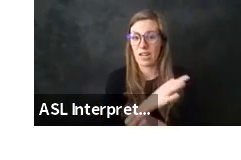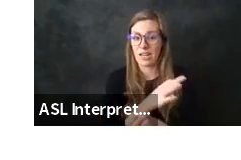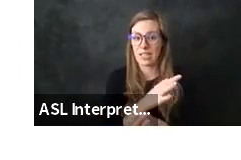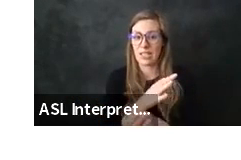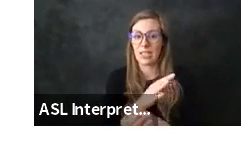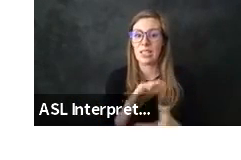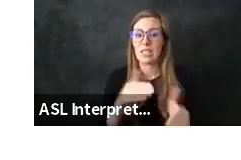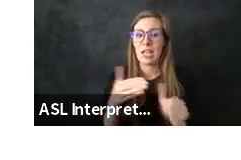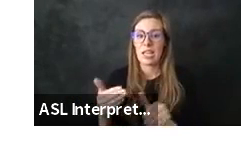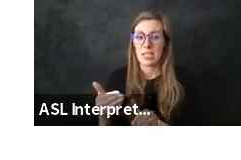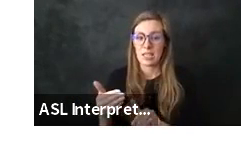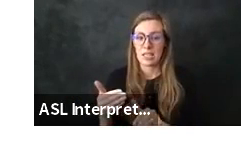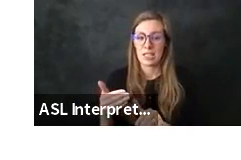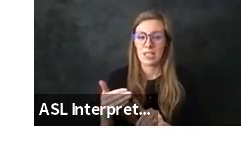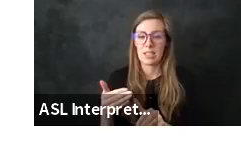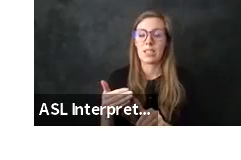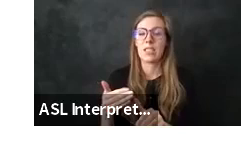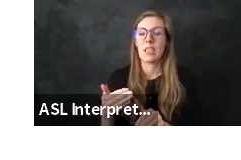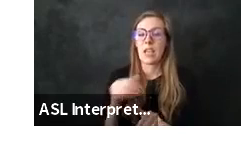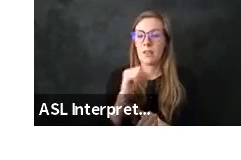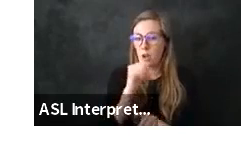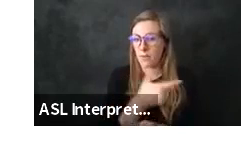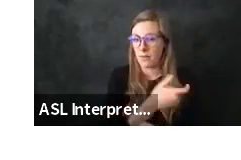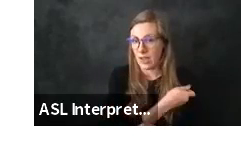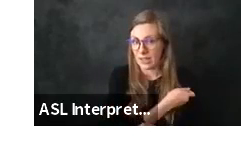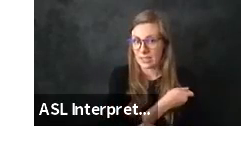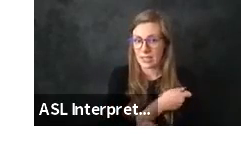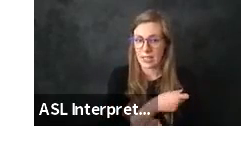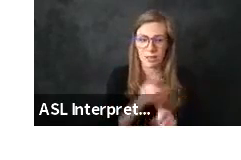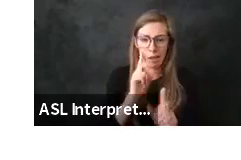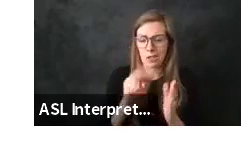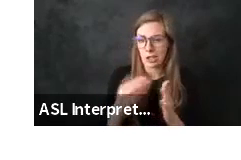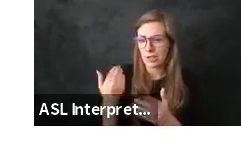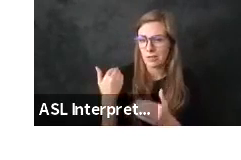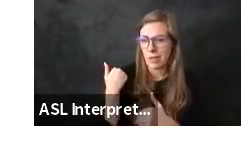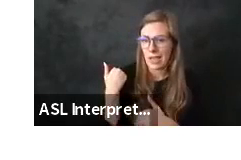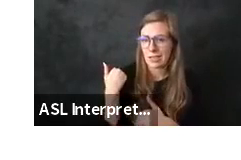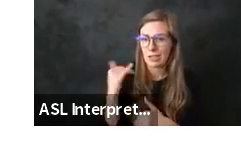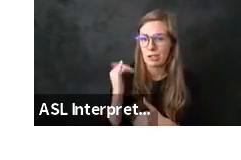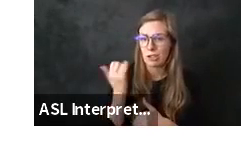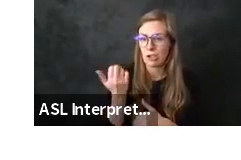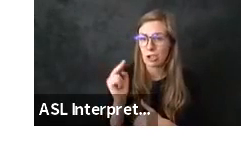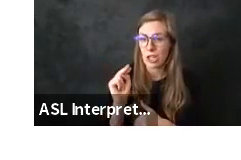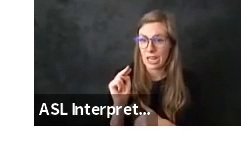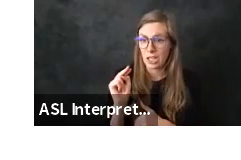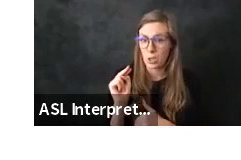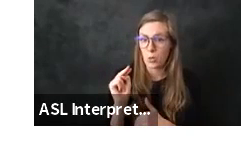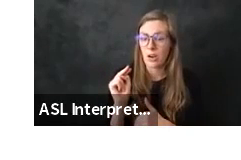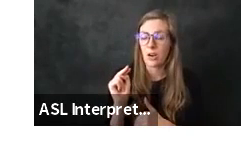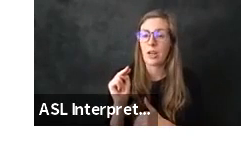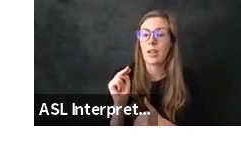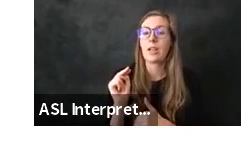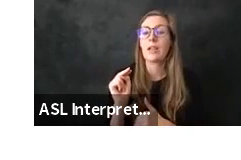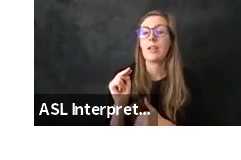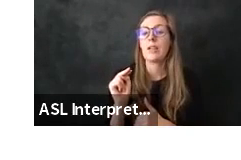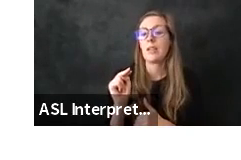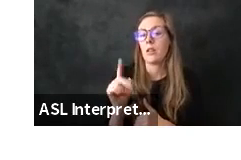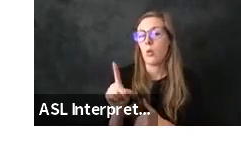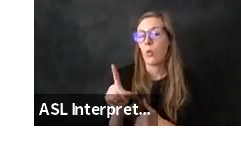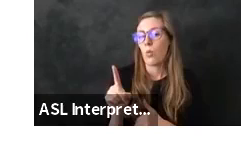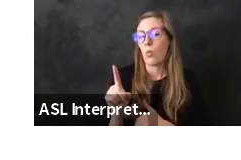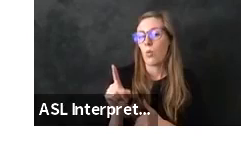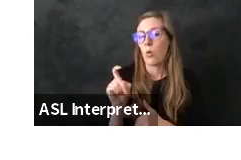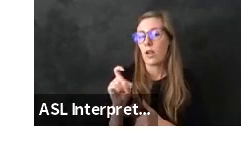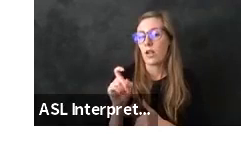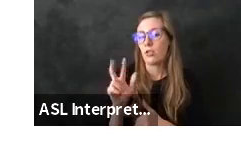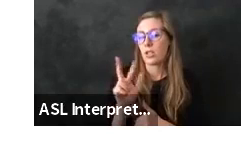And then looking just from January, when vaccinations were more widely available, we